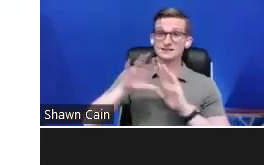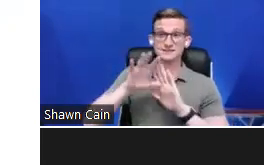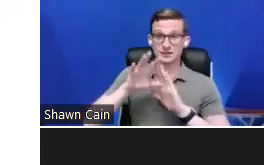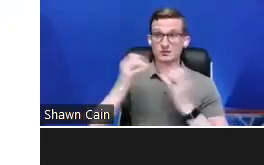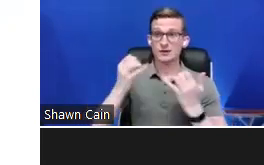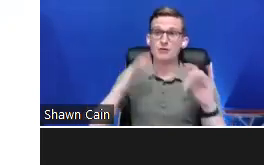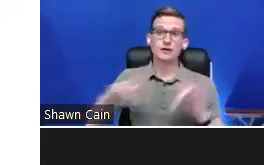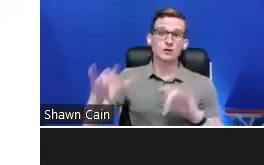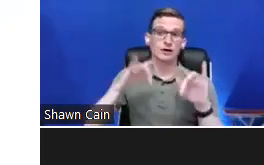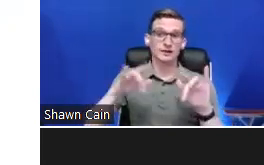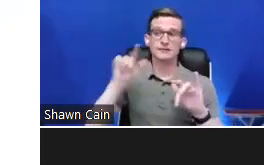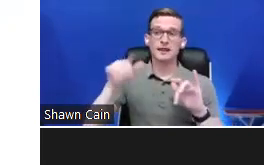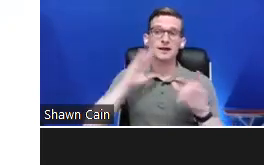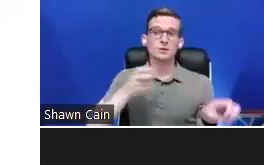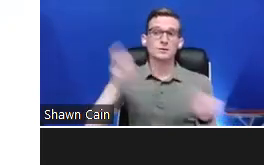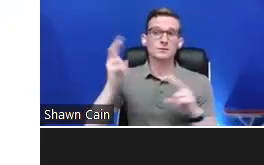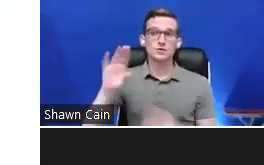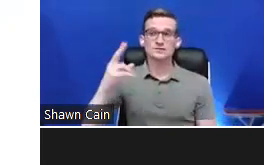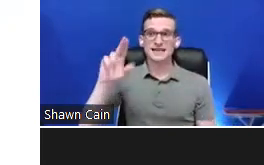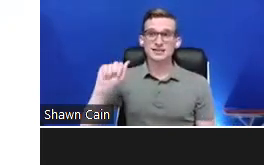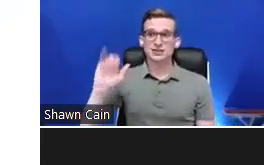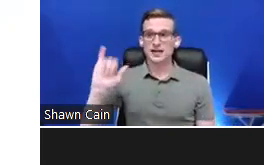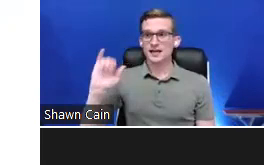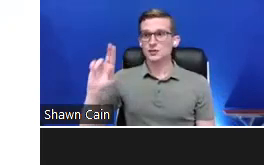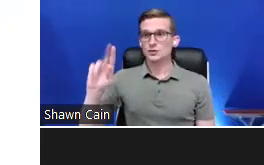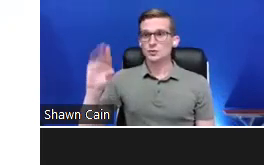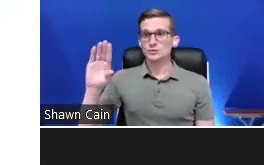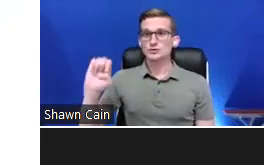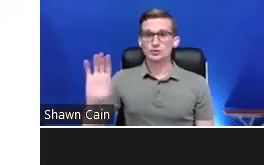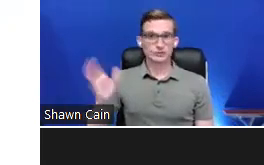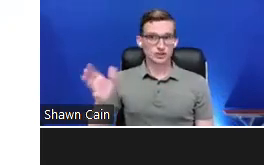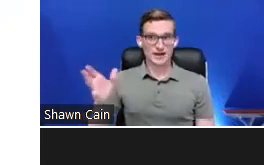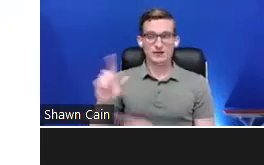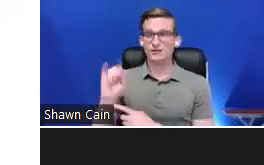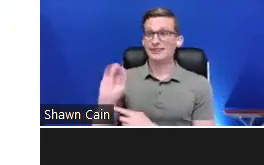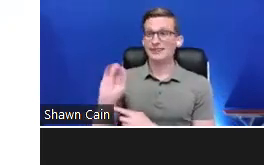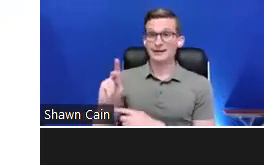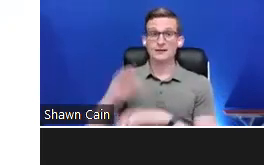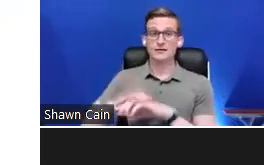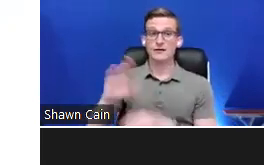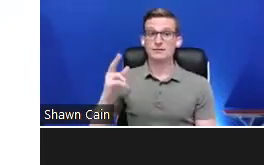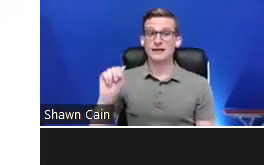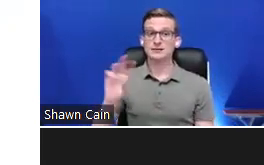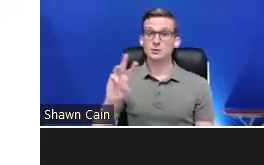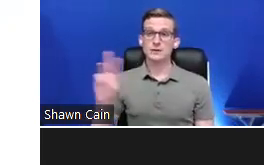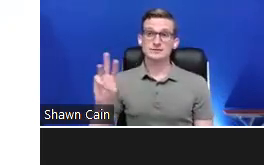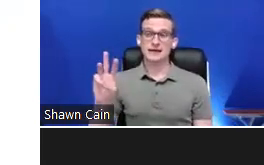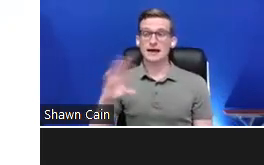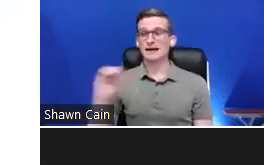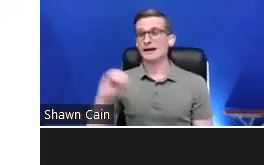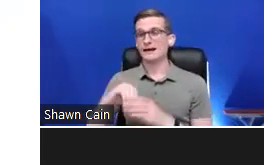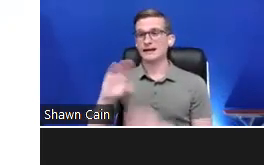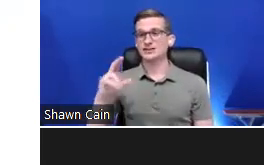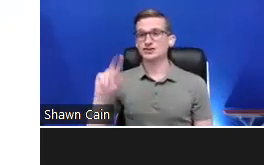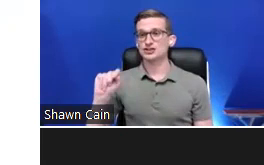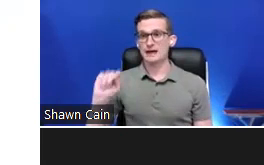YouTube channel. That YouTube channel link can be found on the BHA website and in the chat. BHA staff